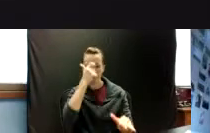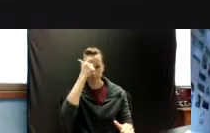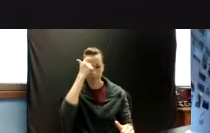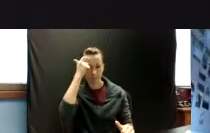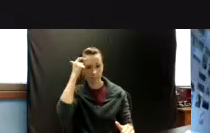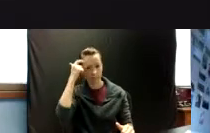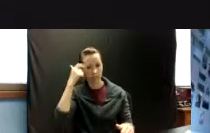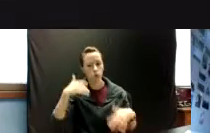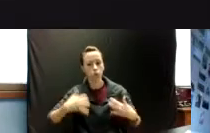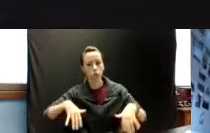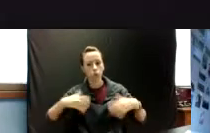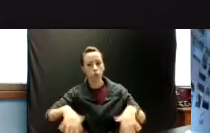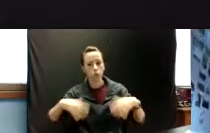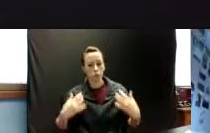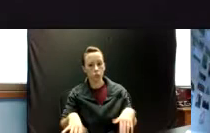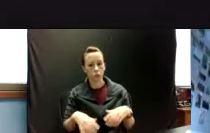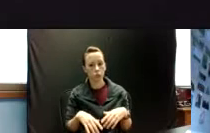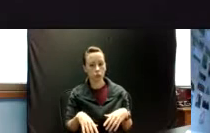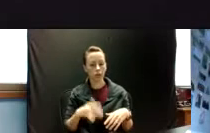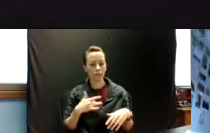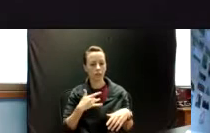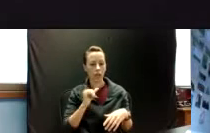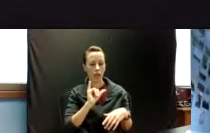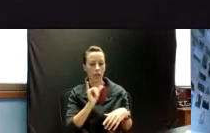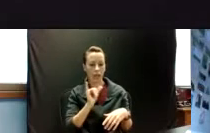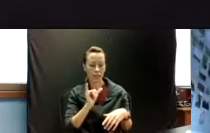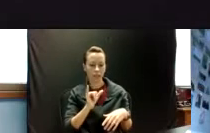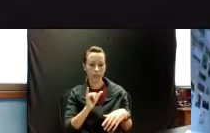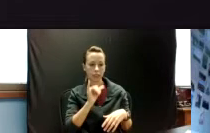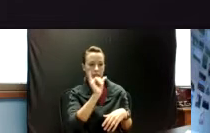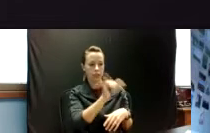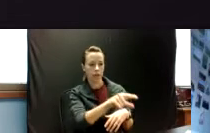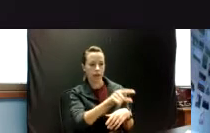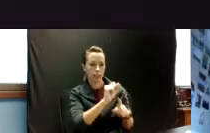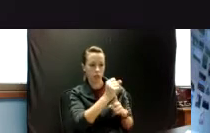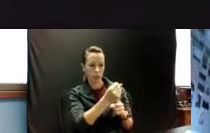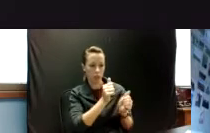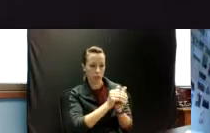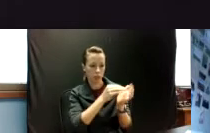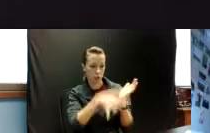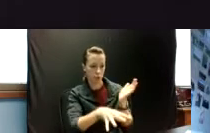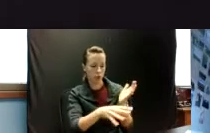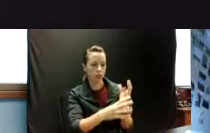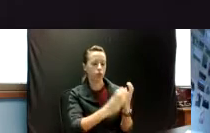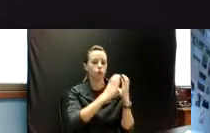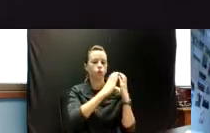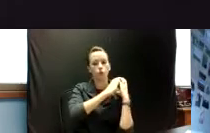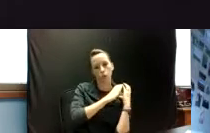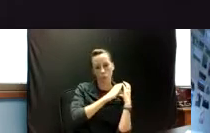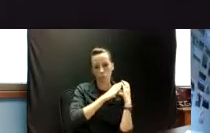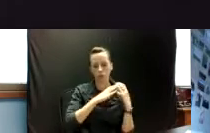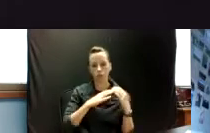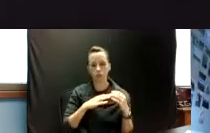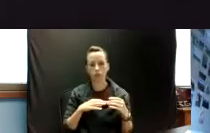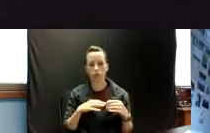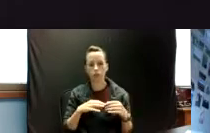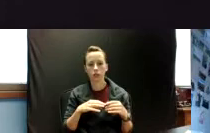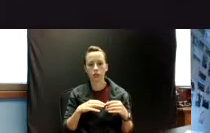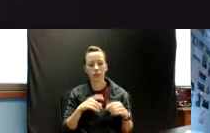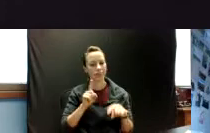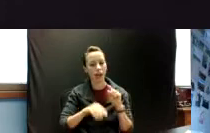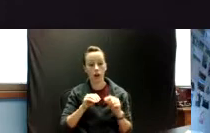in that household with that student. So that's how heavy that burden can be. So it's not exactly something that you can just turn off,